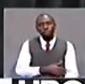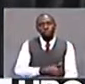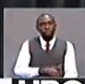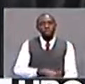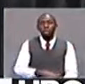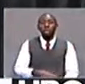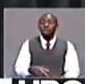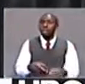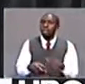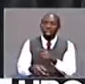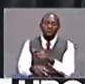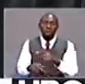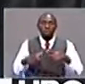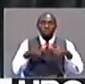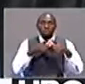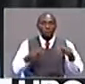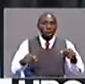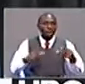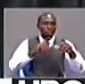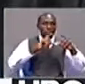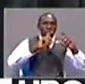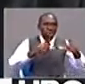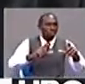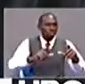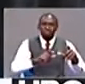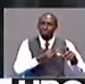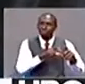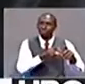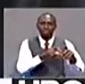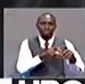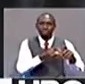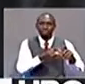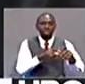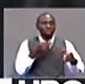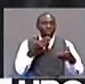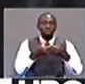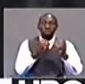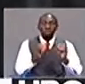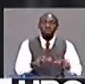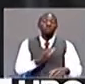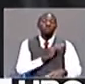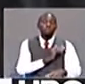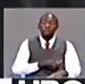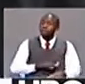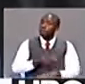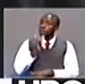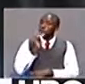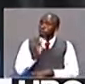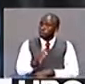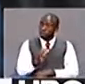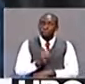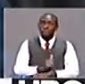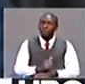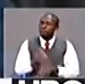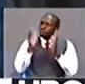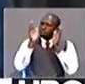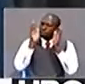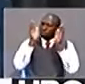such utterances are not welcome. Madam Speaker, the